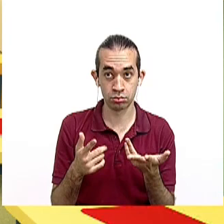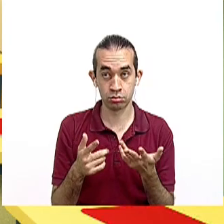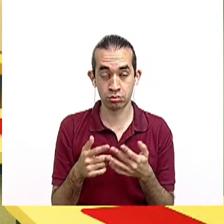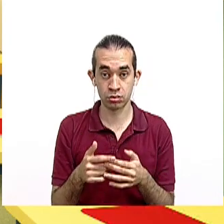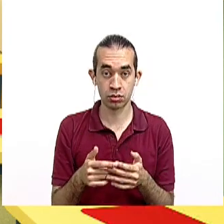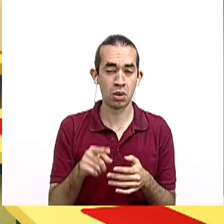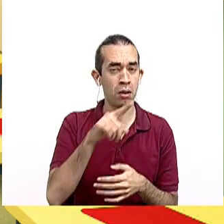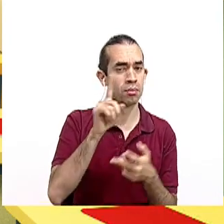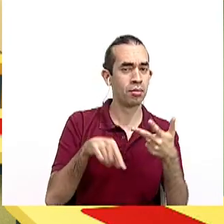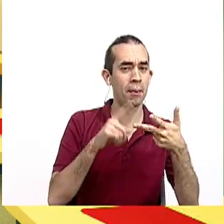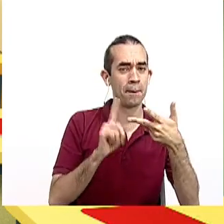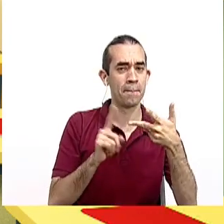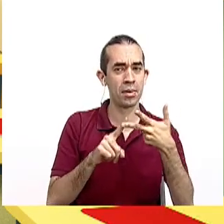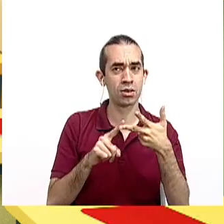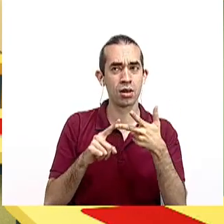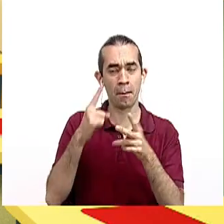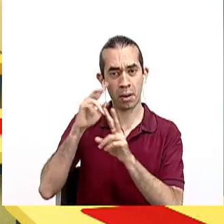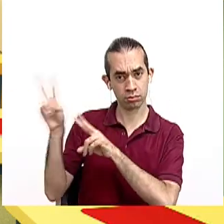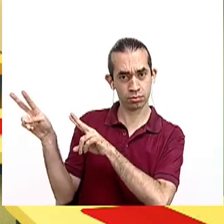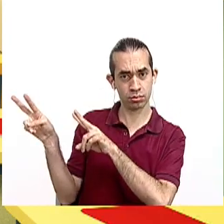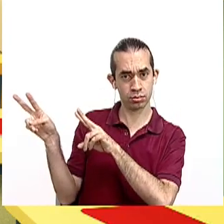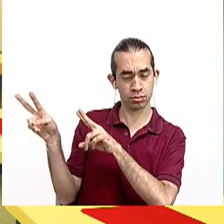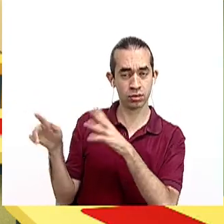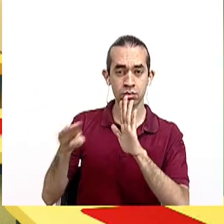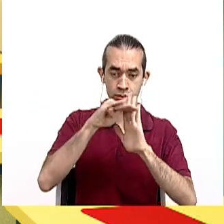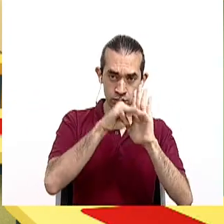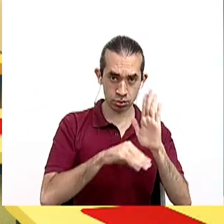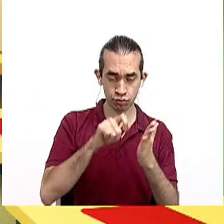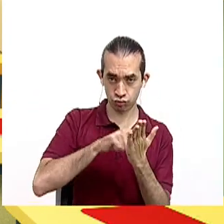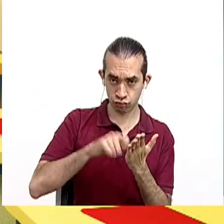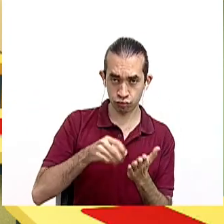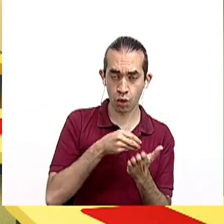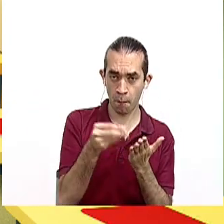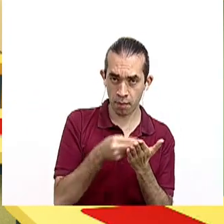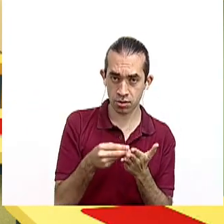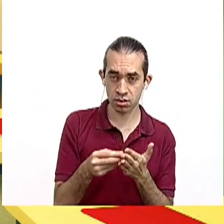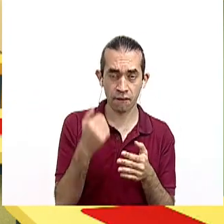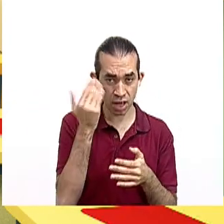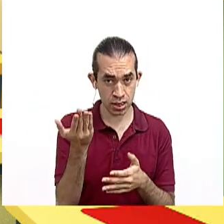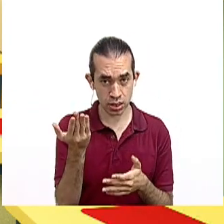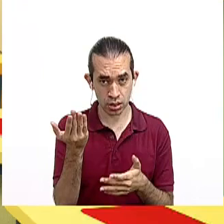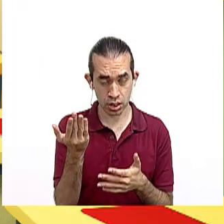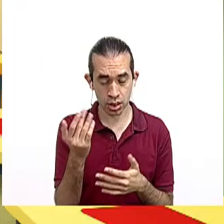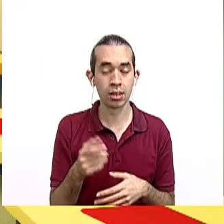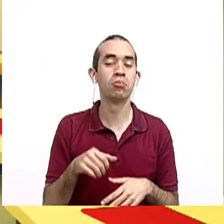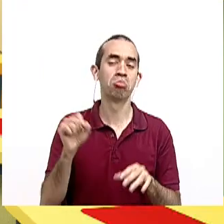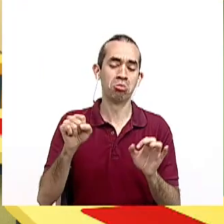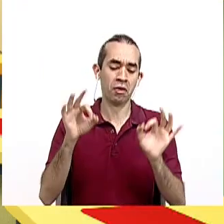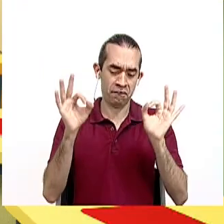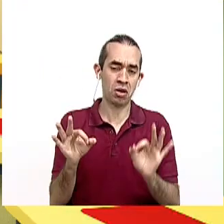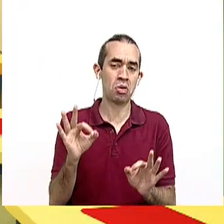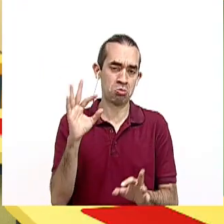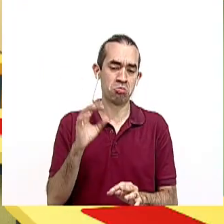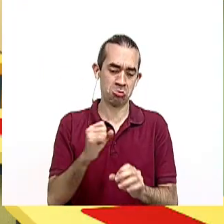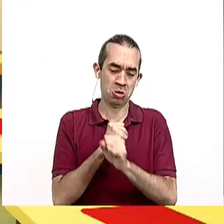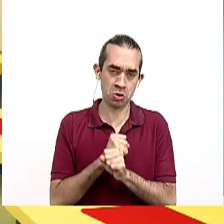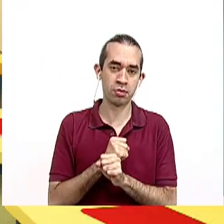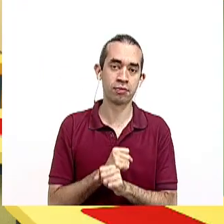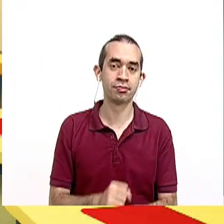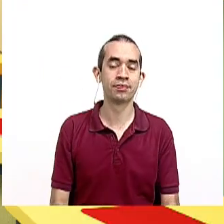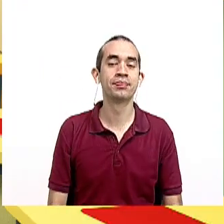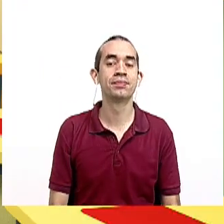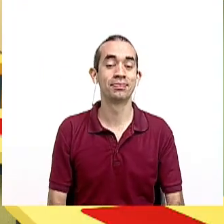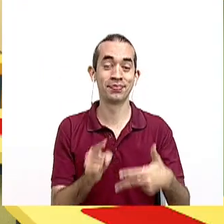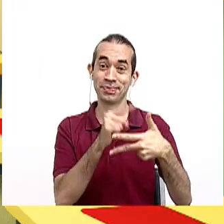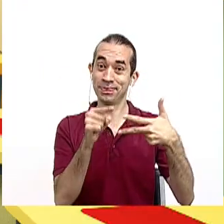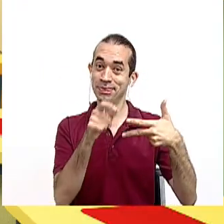list like this one I presented? I'm sure it is, right? Very good. Well, I'm very happy to be